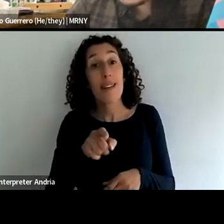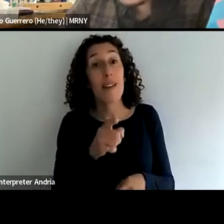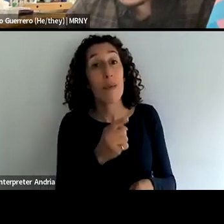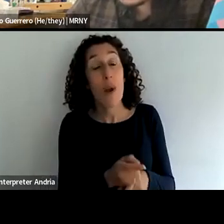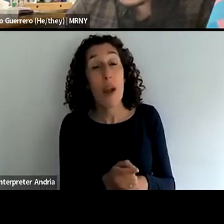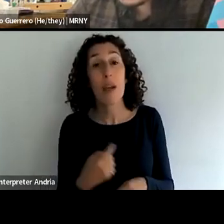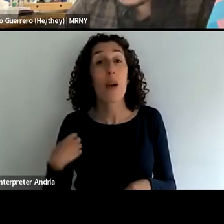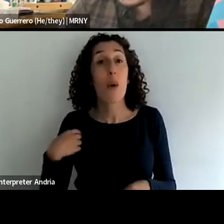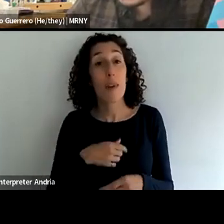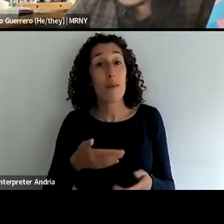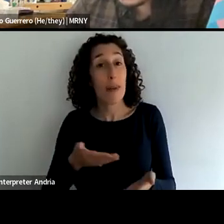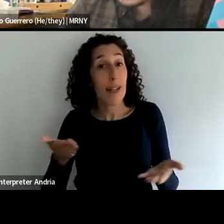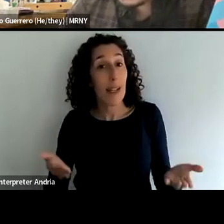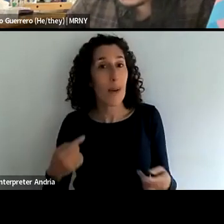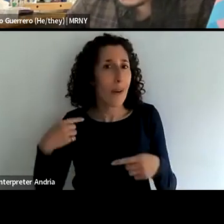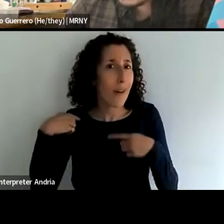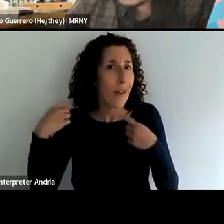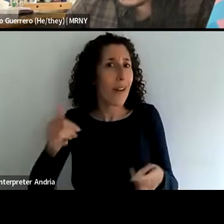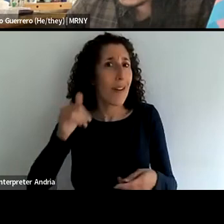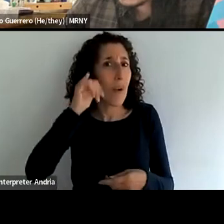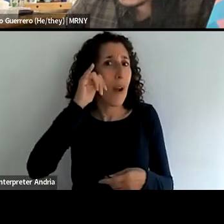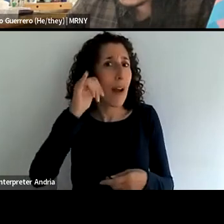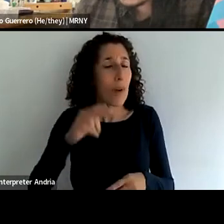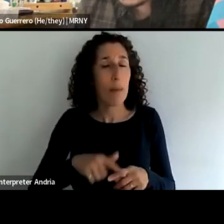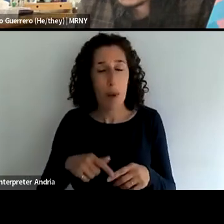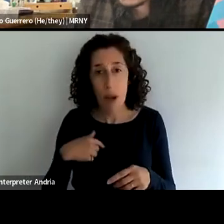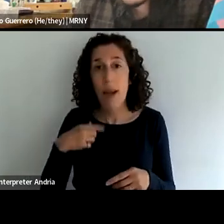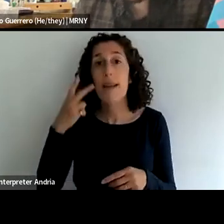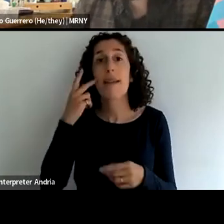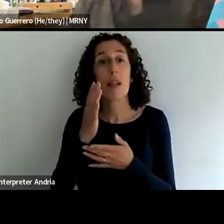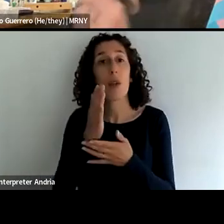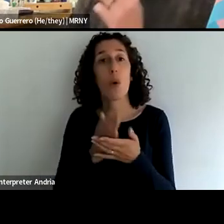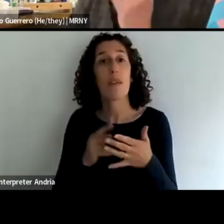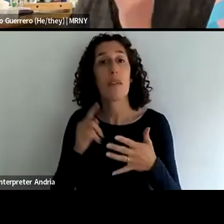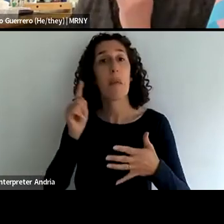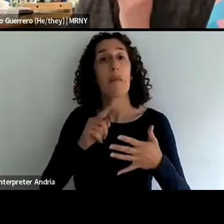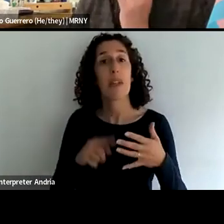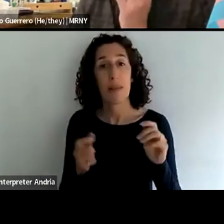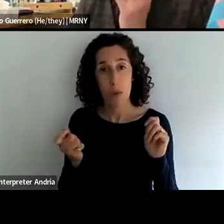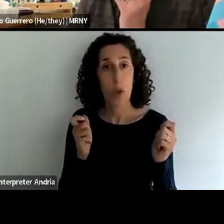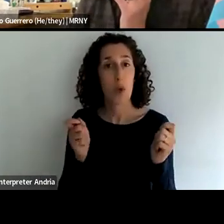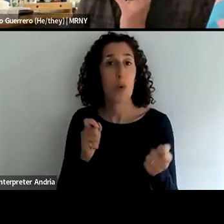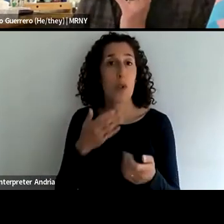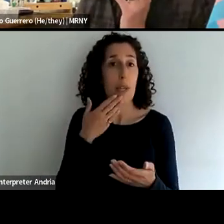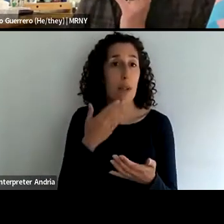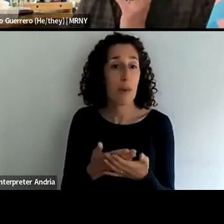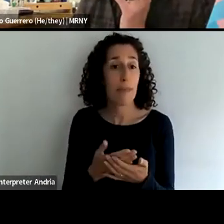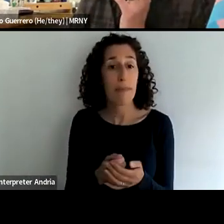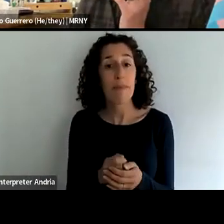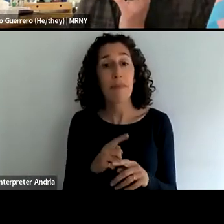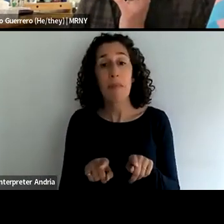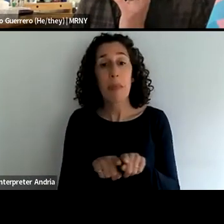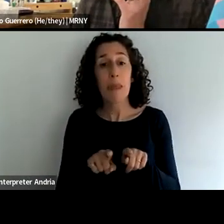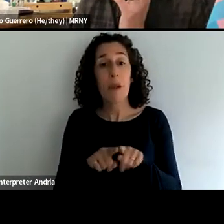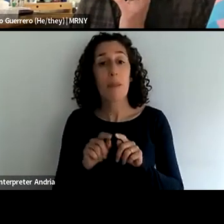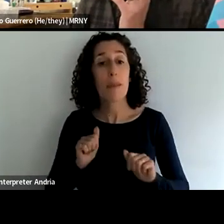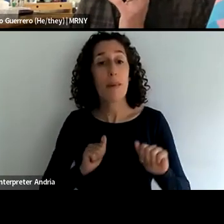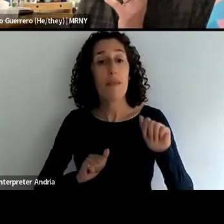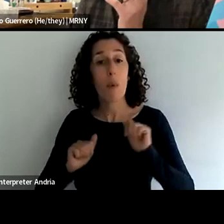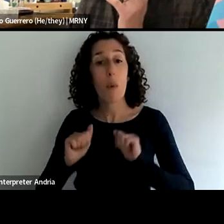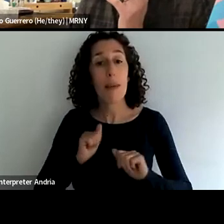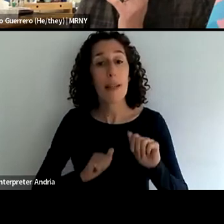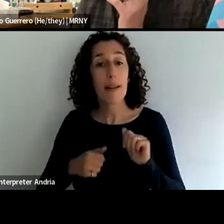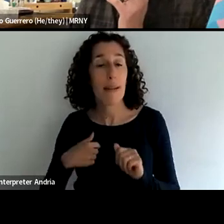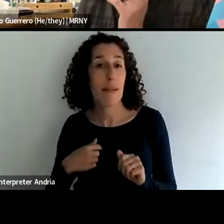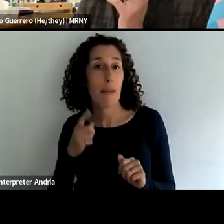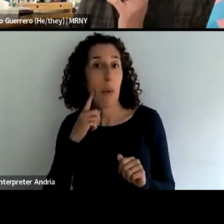also do see certain things starting to change. Now, the other side of this is the performance side, which to me is, I'm